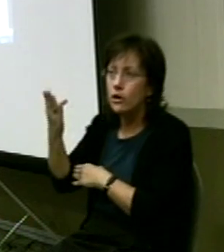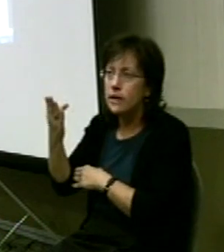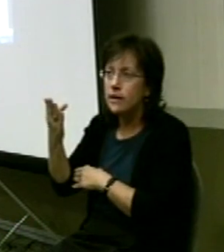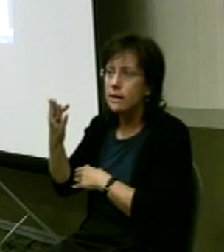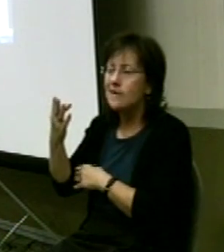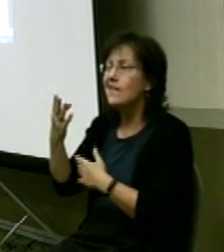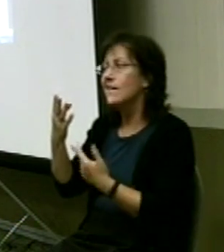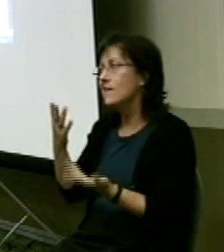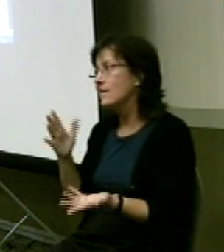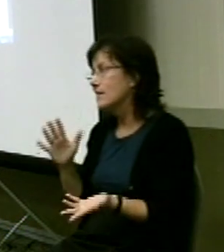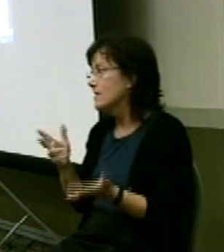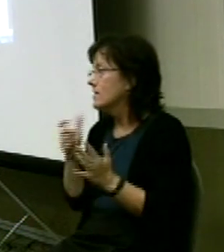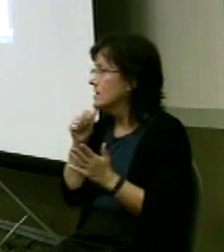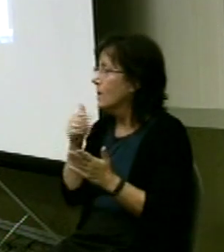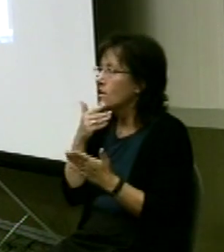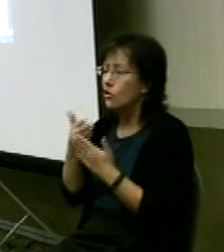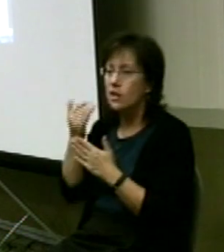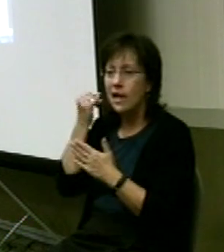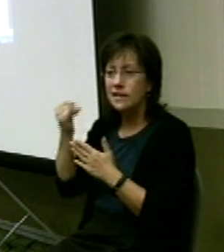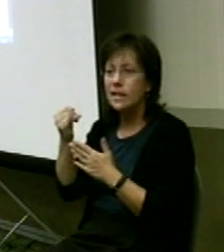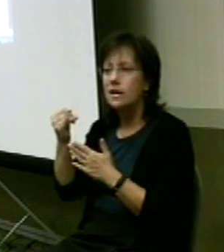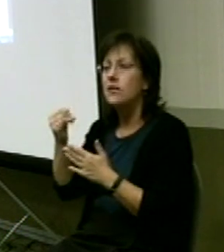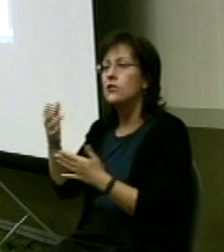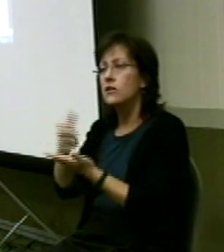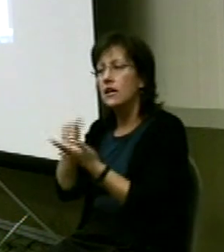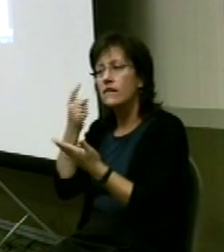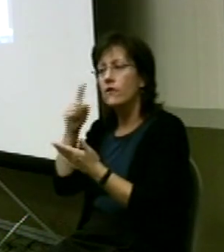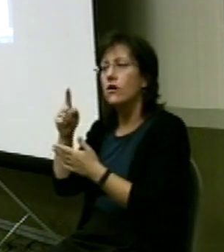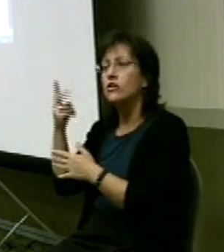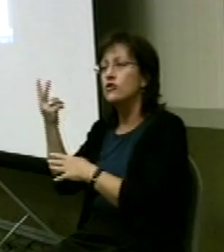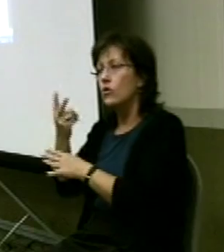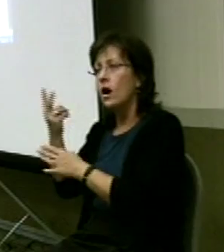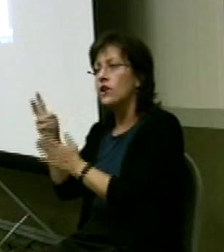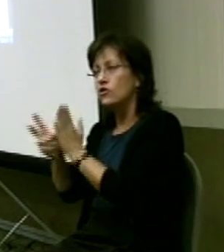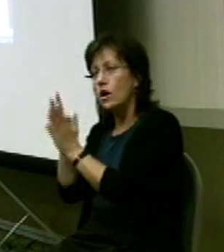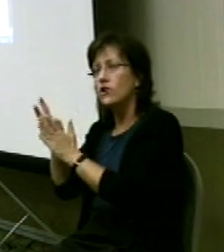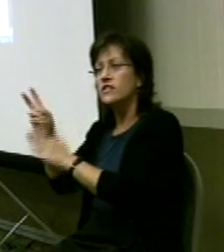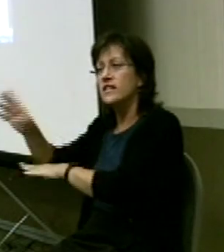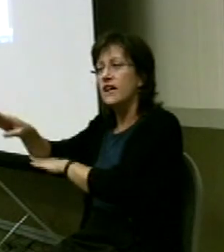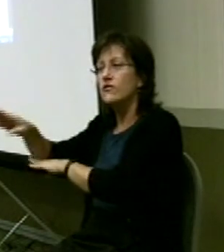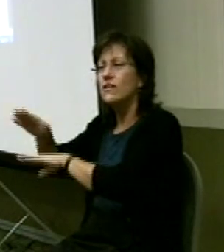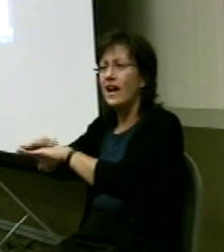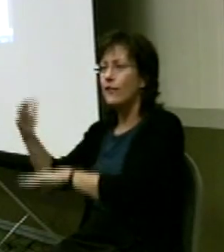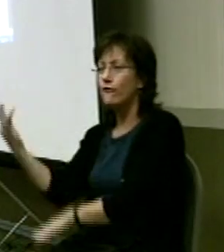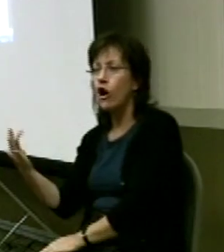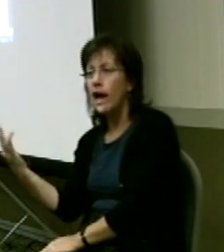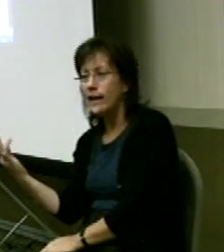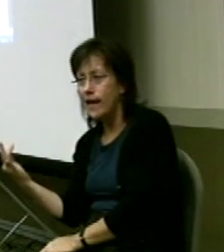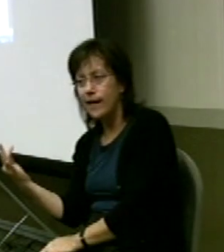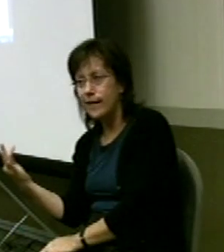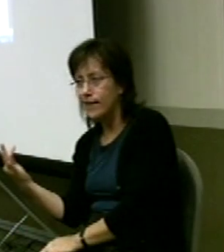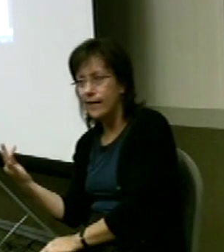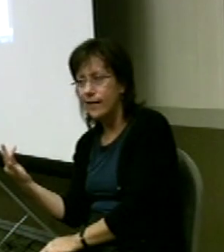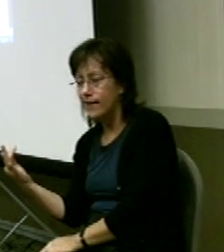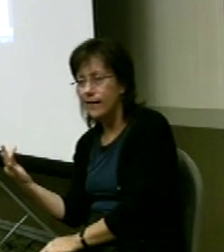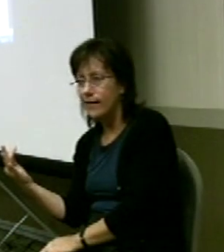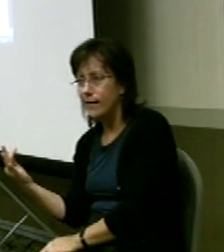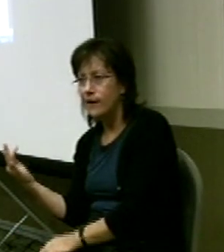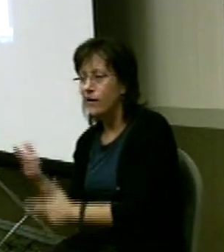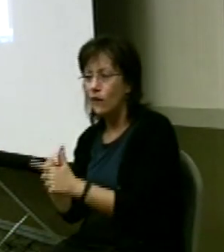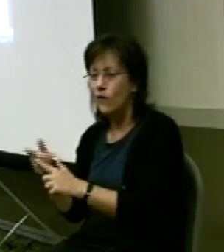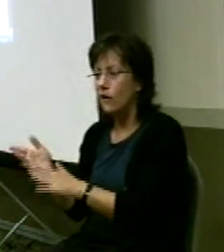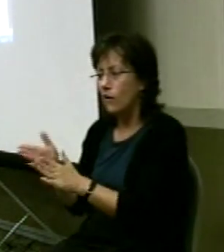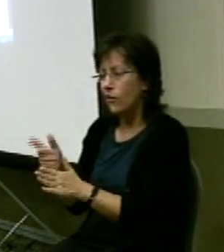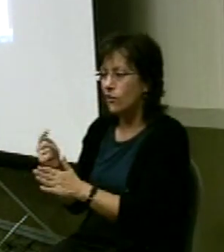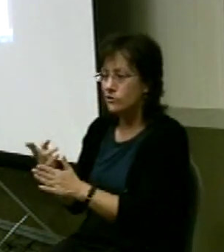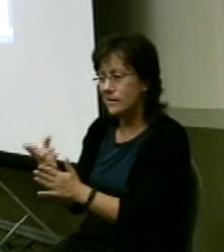Monday, it's not a good idea to collect for 2 hours in the afternoon on a Friday or on a Thursday. You want to just